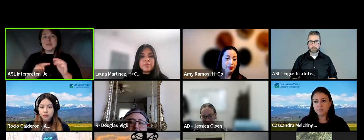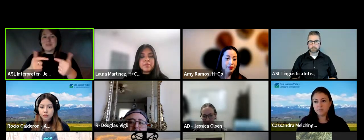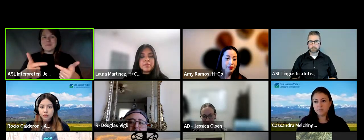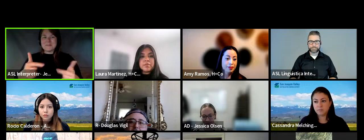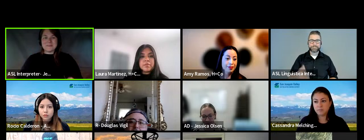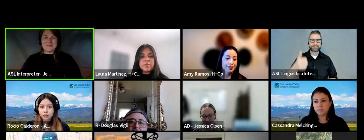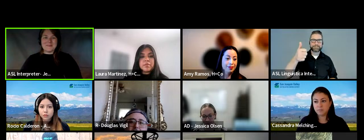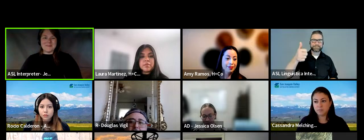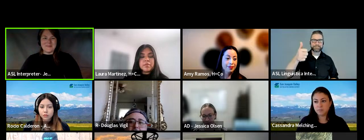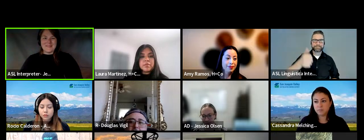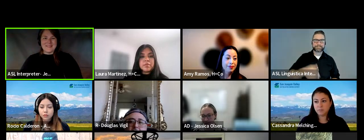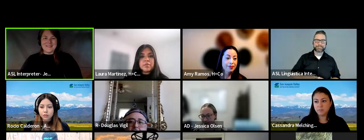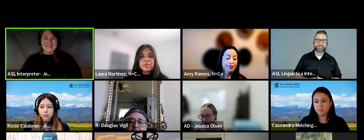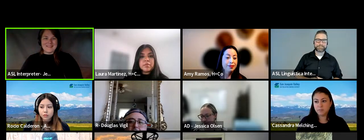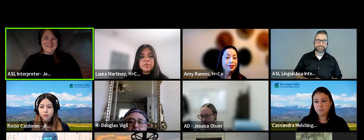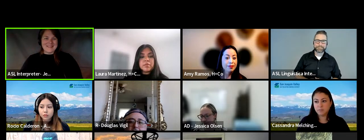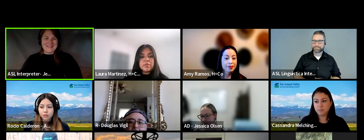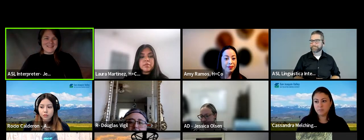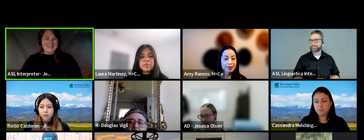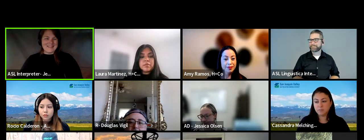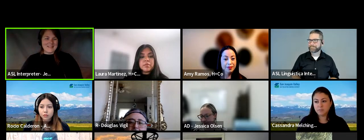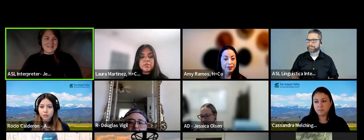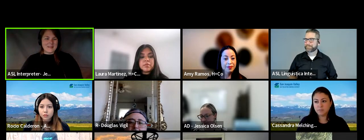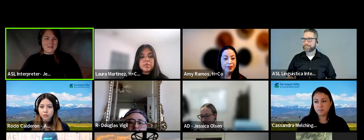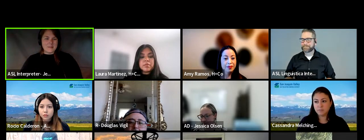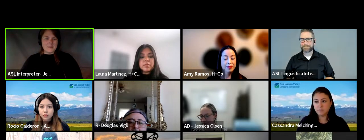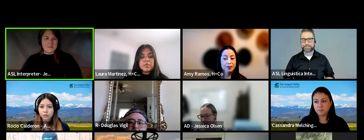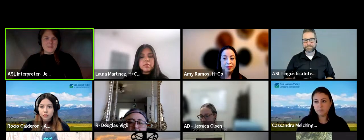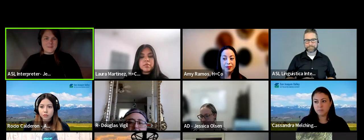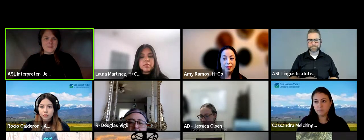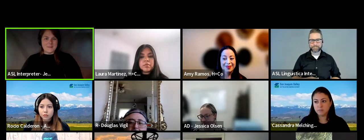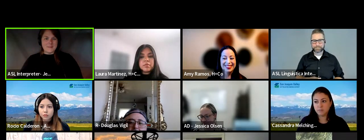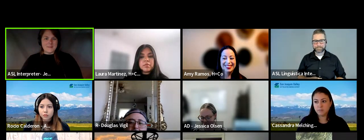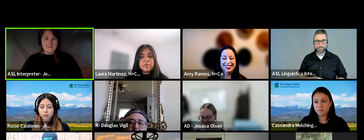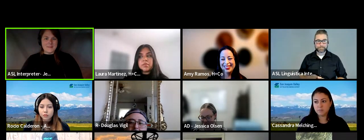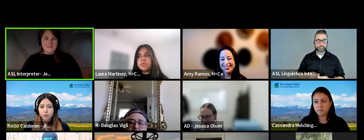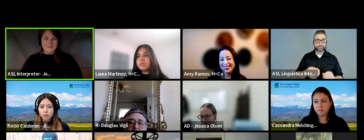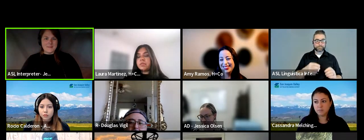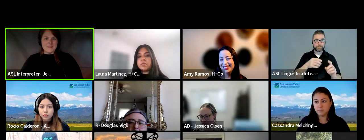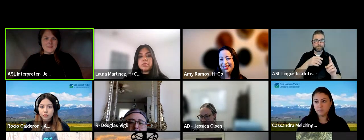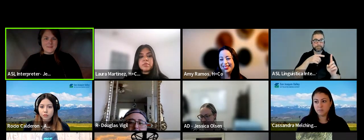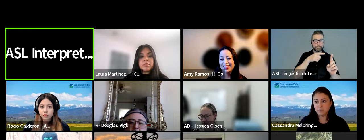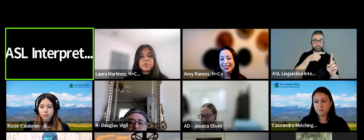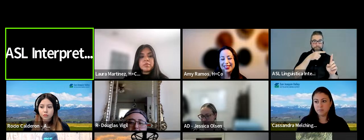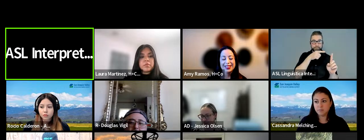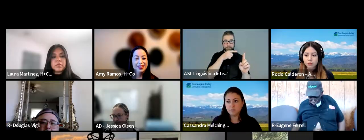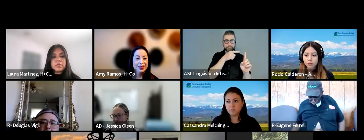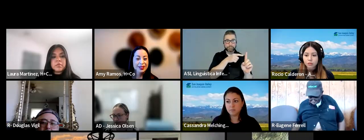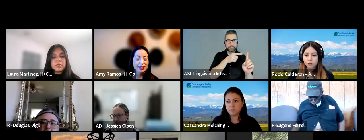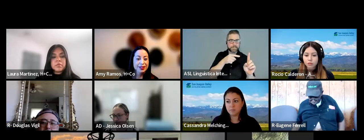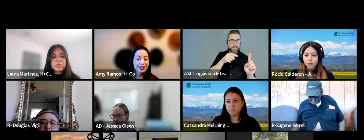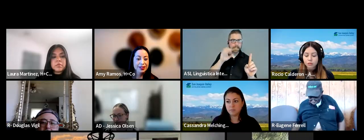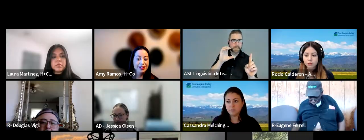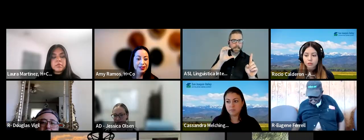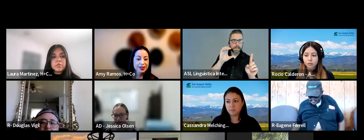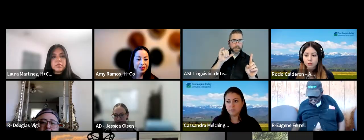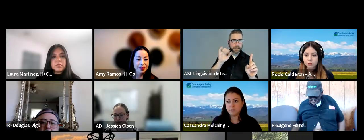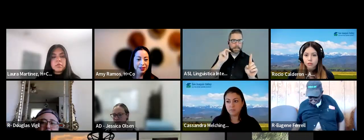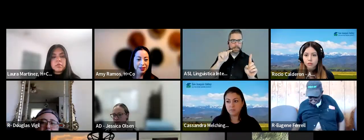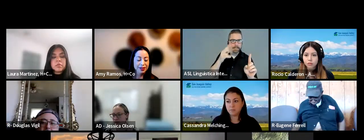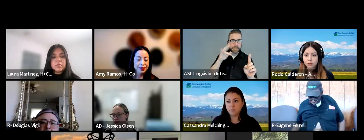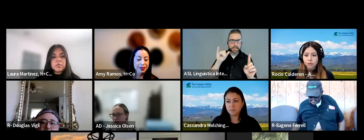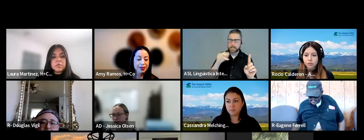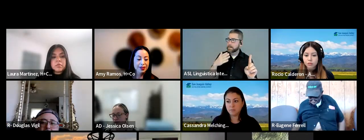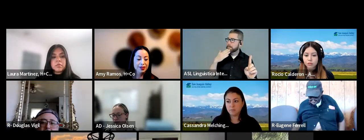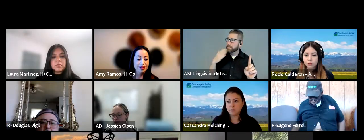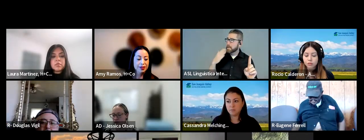Thanks. Yeah, I'm up for a vote to decide if we vote. But to add a little bit of the context